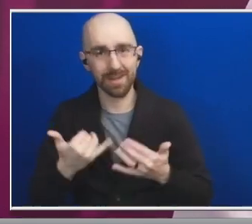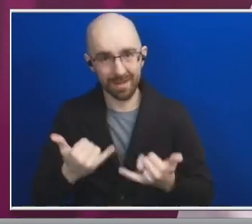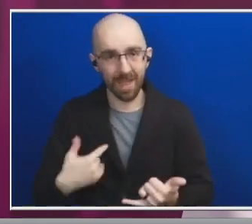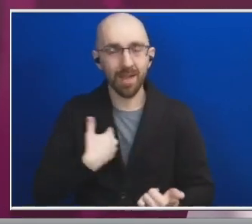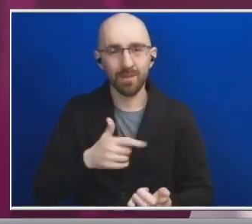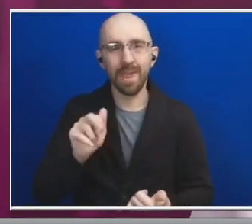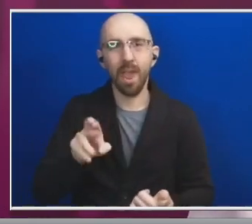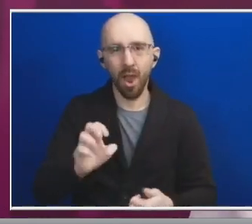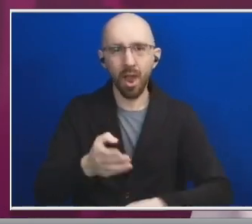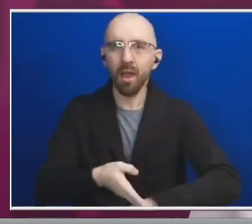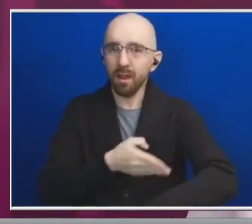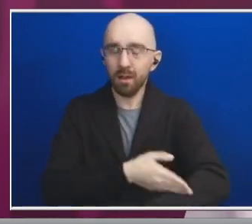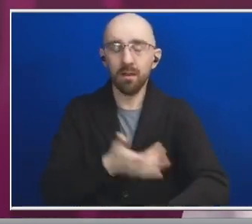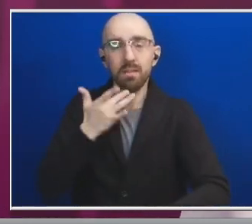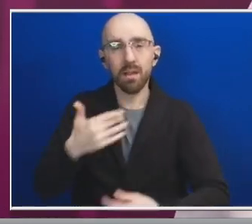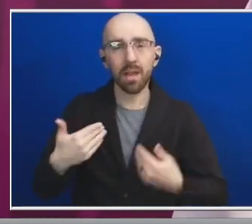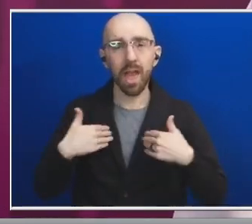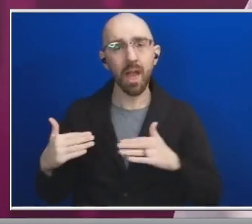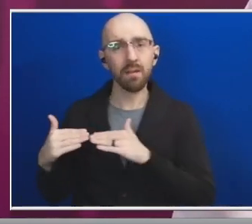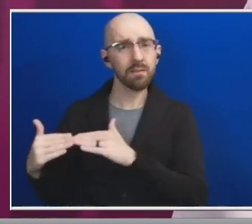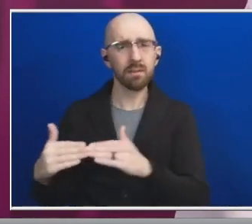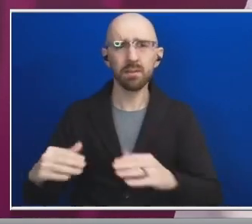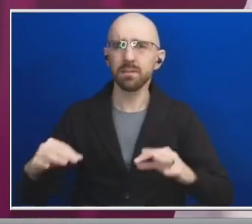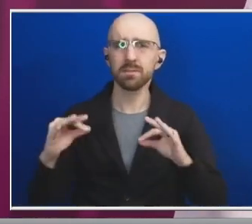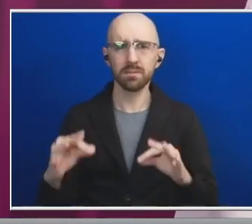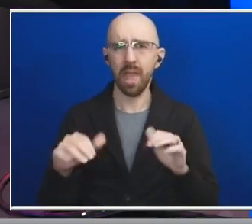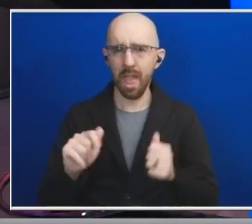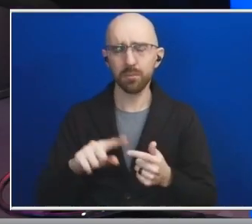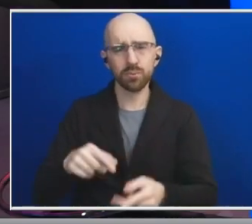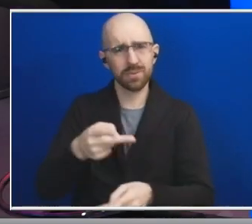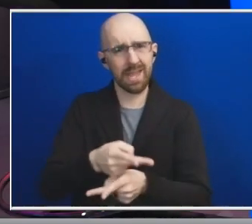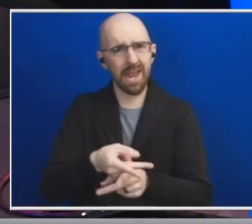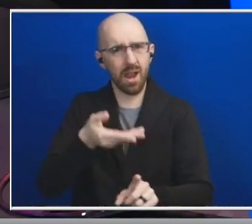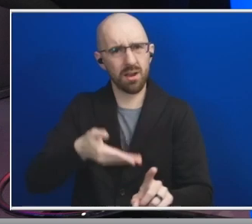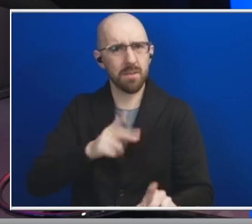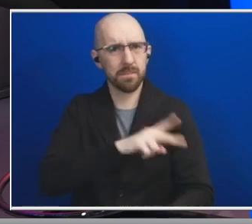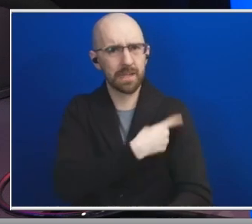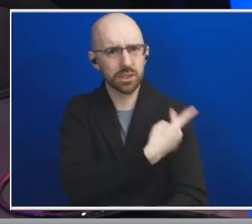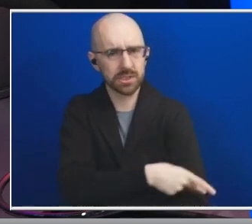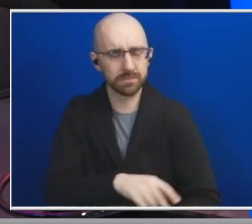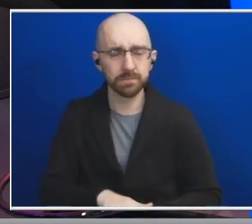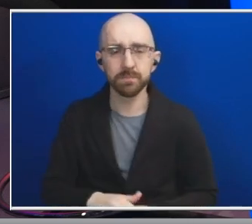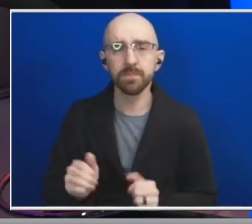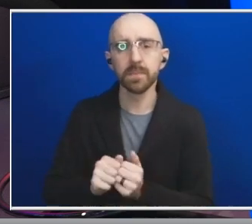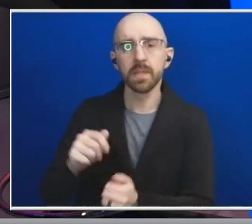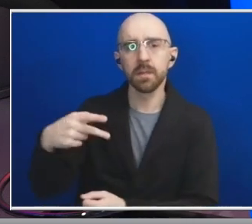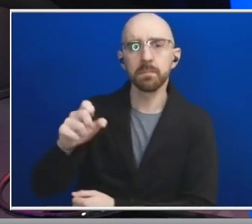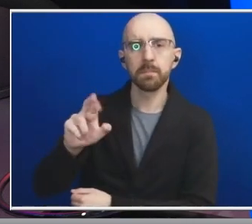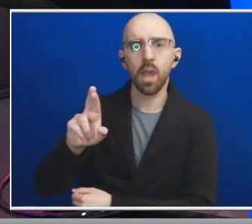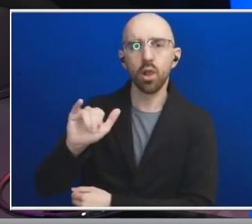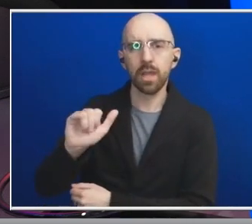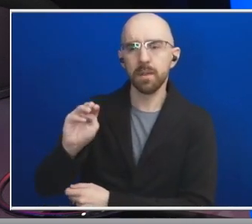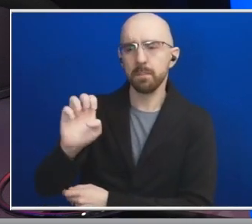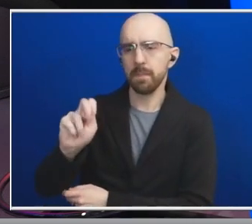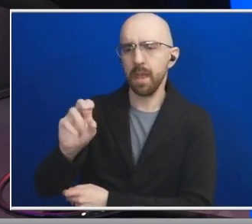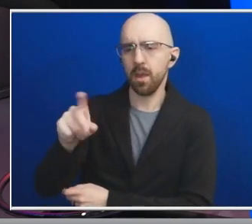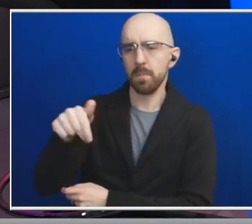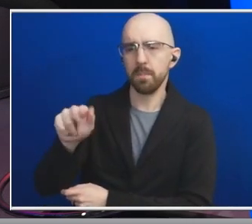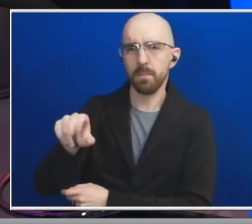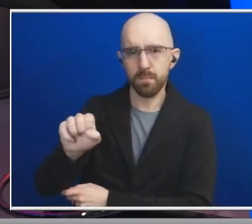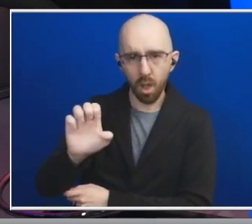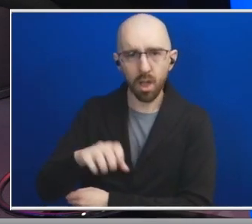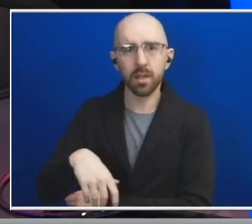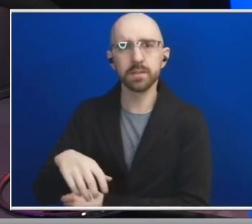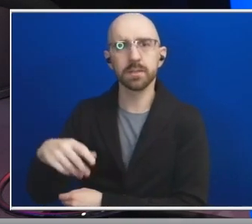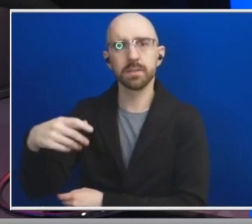great colleagues here to be able to take care of these patients. When it comes to perimenopause and menopause and